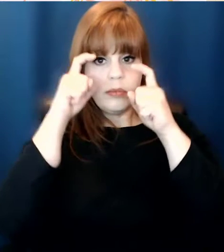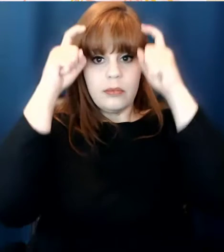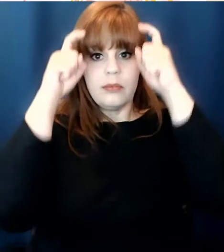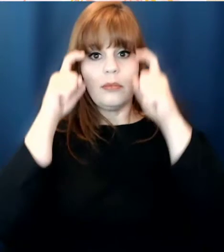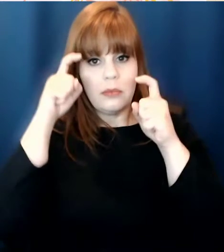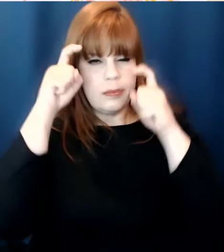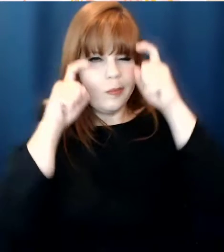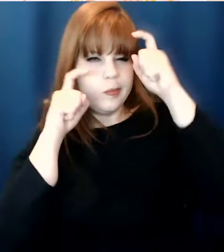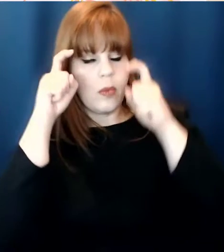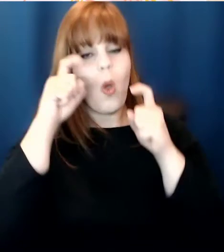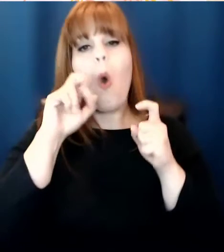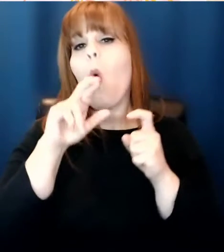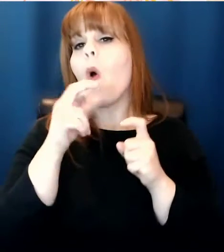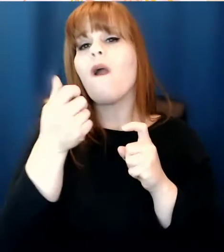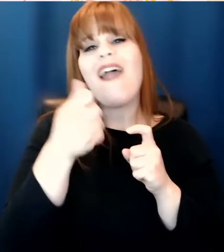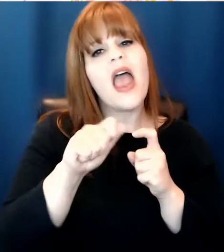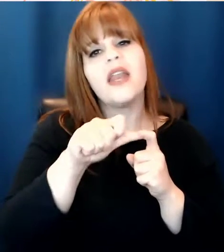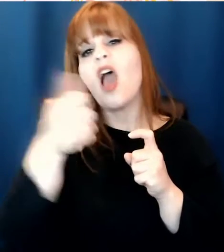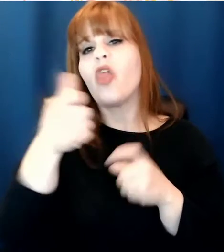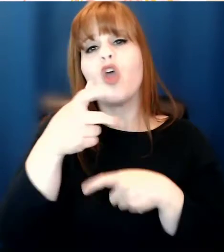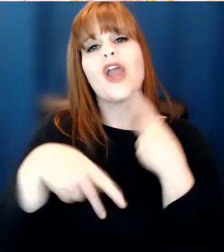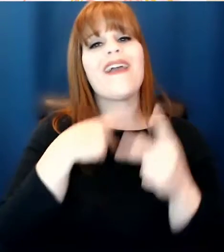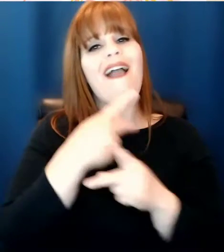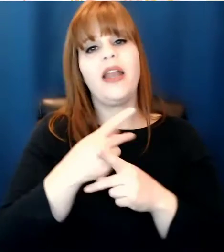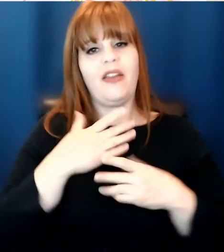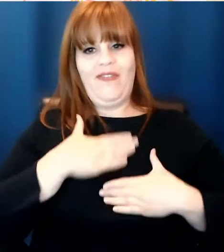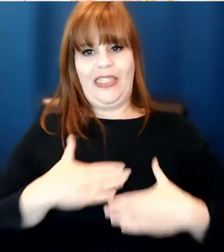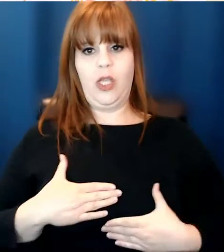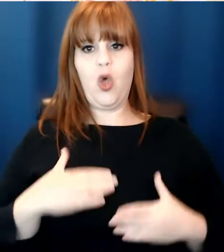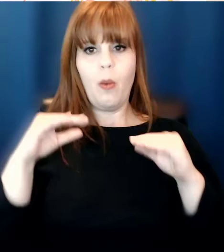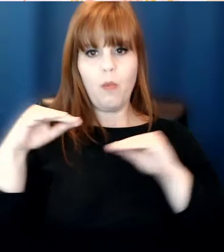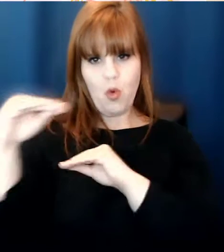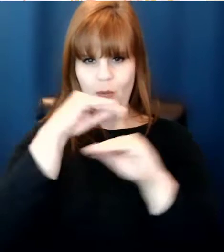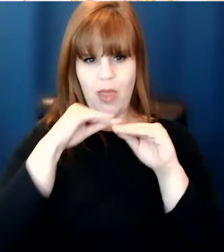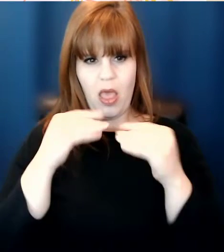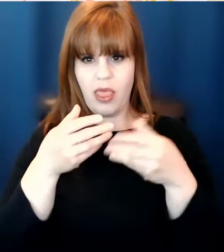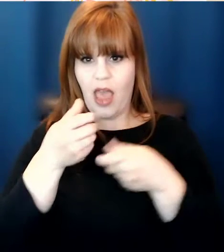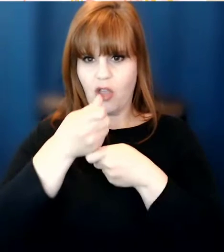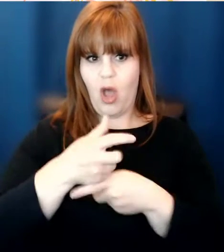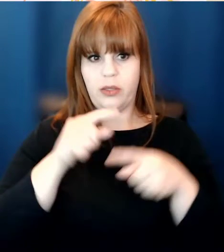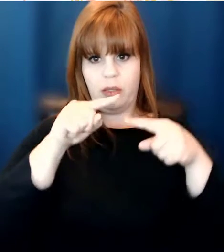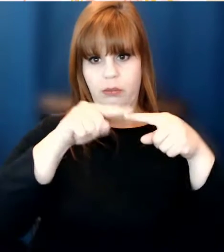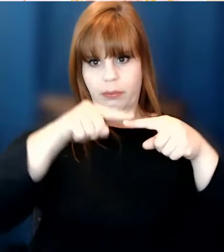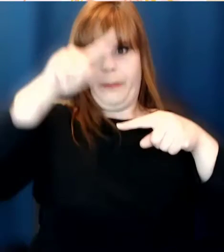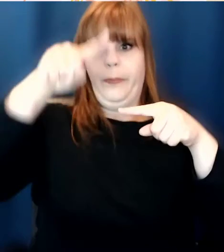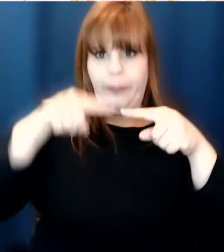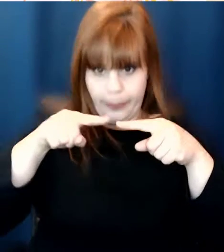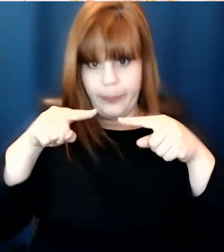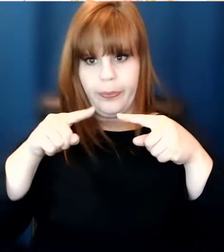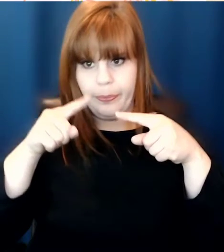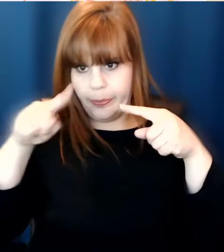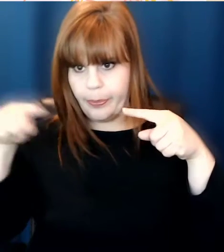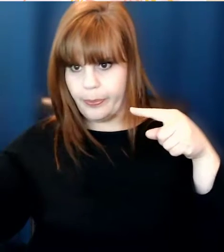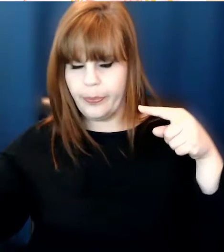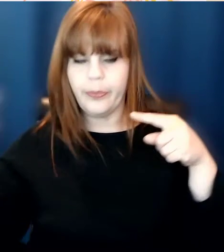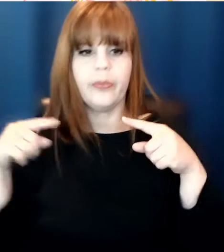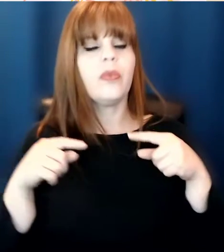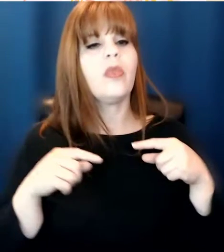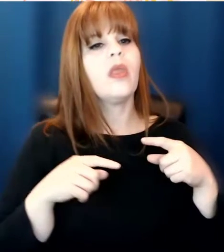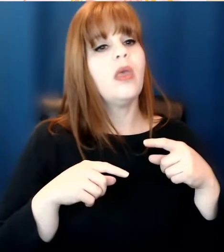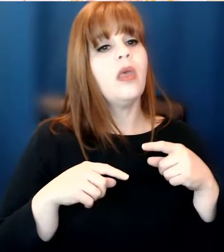physical movement that causes some kind of spike like this. And the idea is